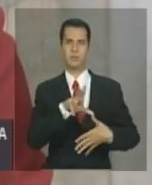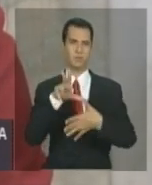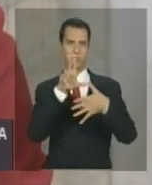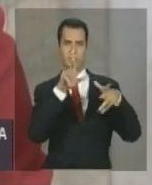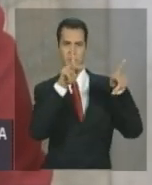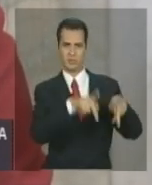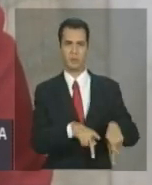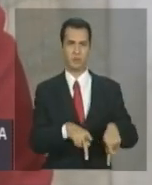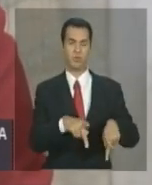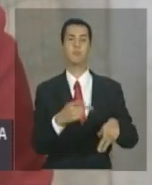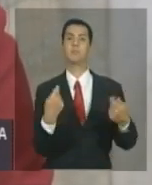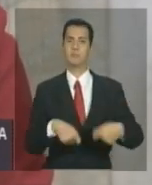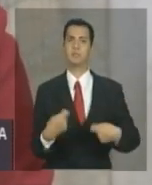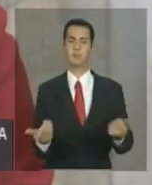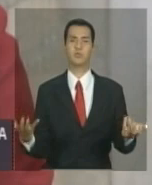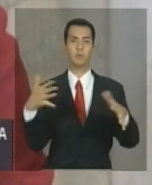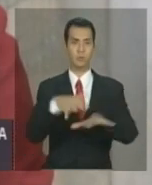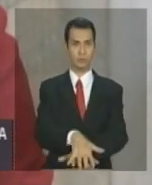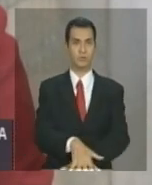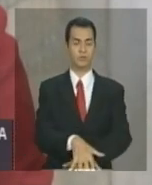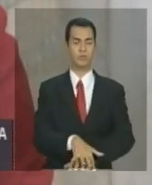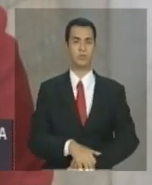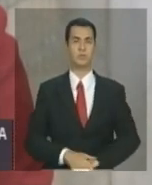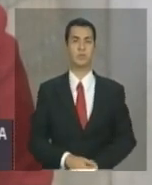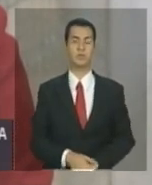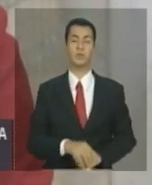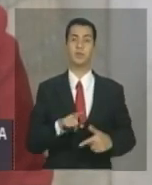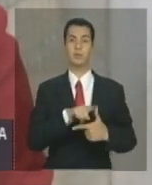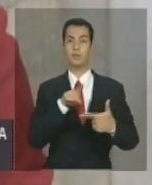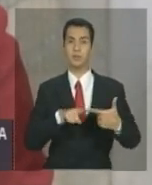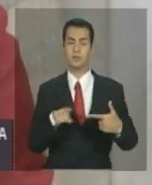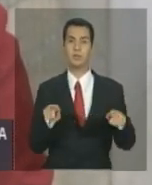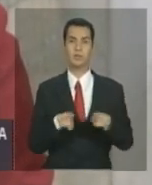extension millions of Latin Americans. E também